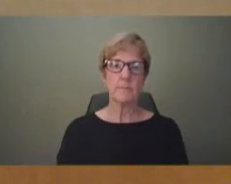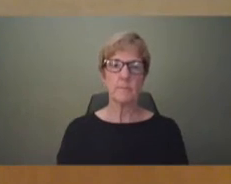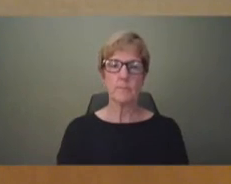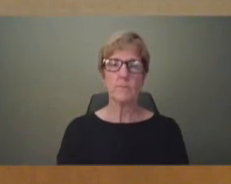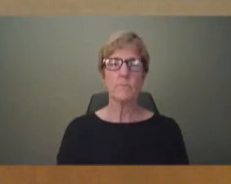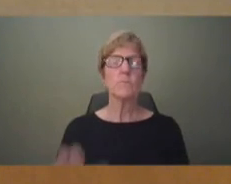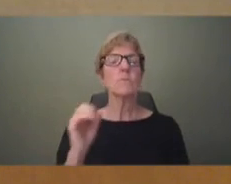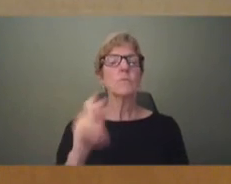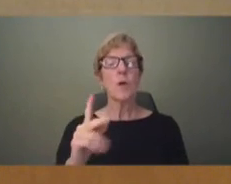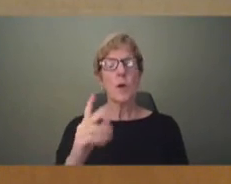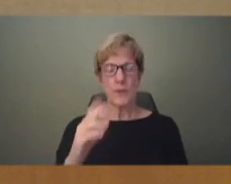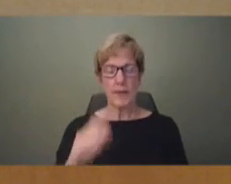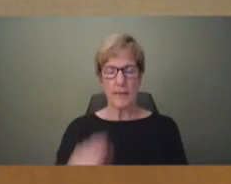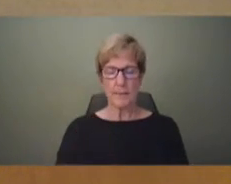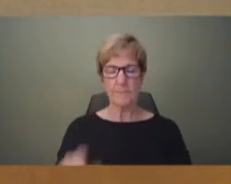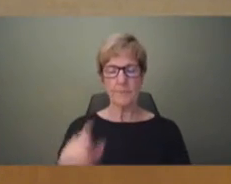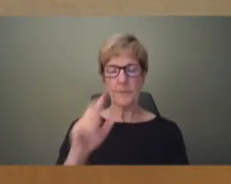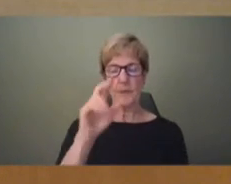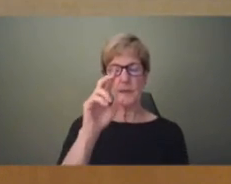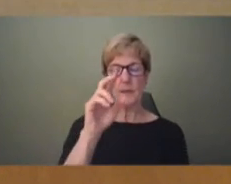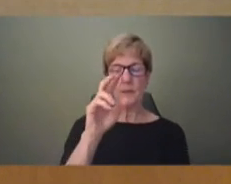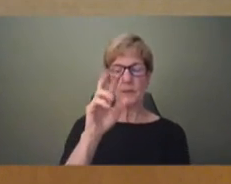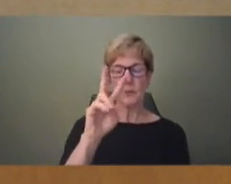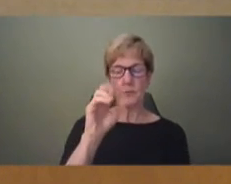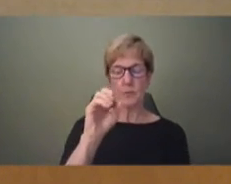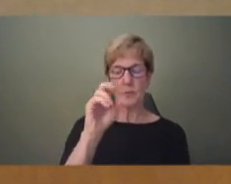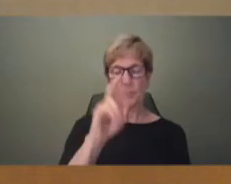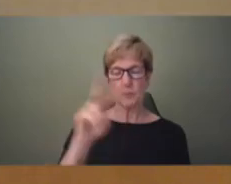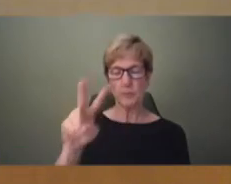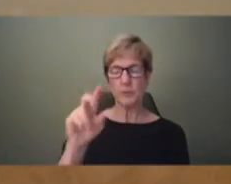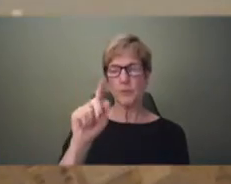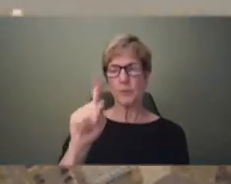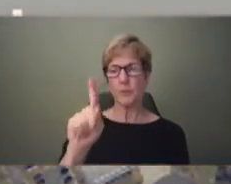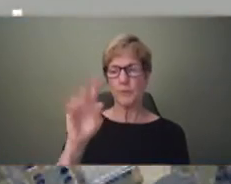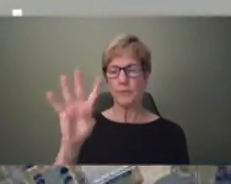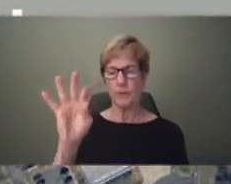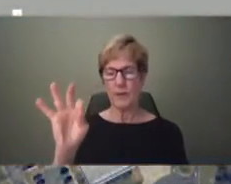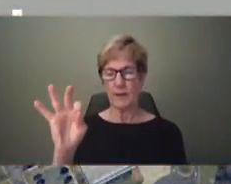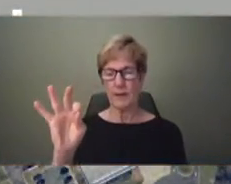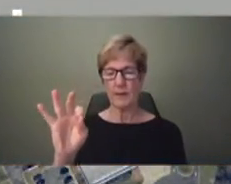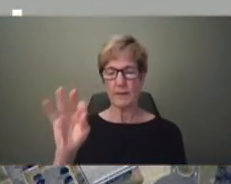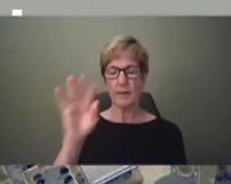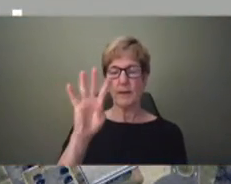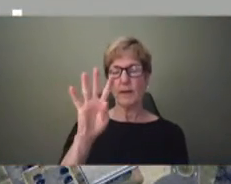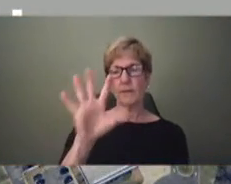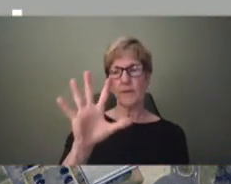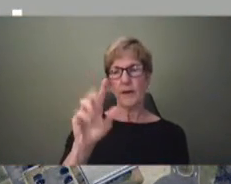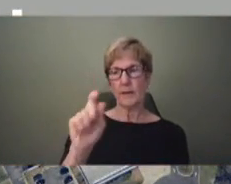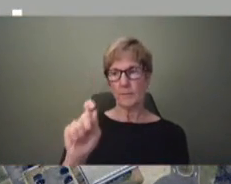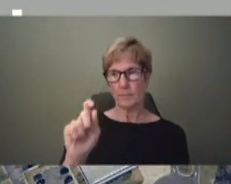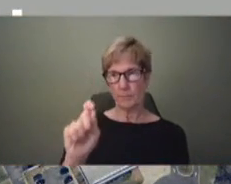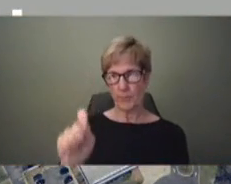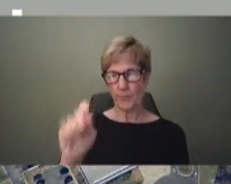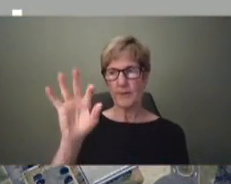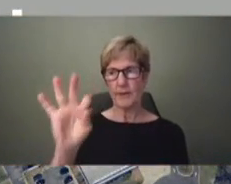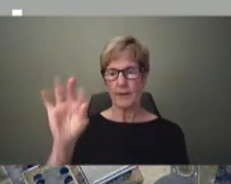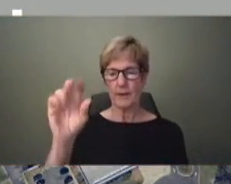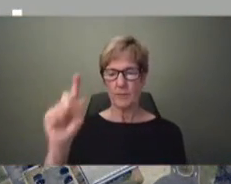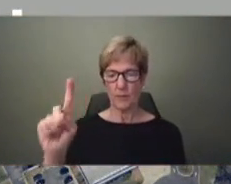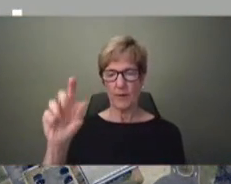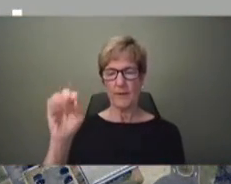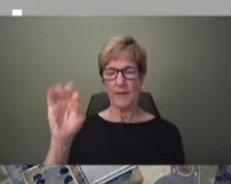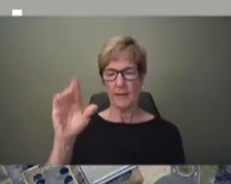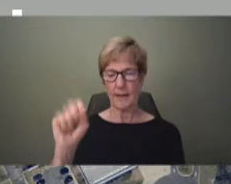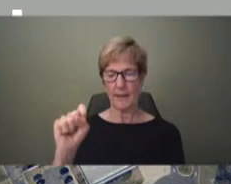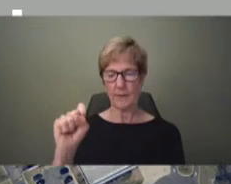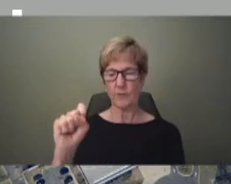2022 149 is 5.9 Acres at North Trion and atondo Avenue uh just to the east of uh